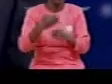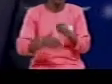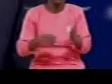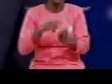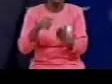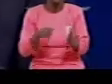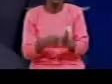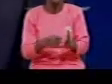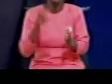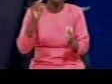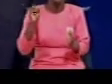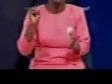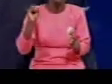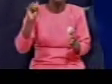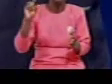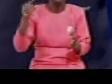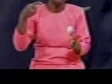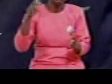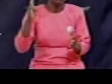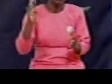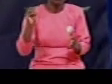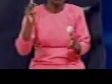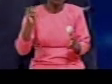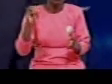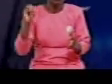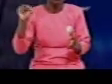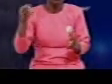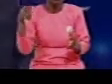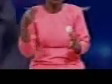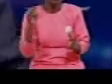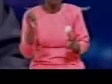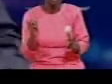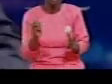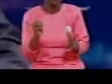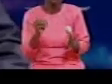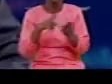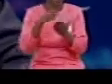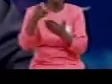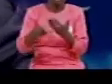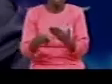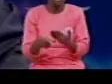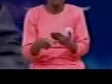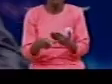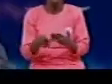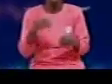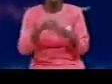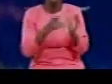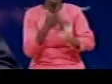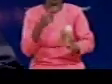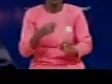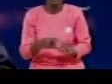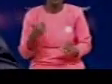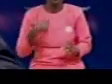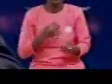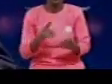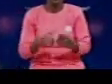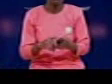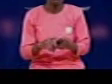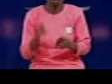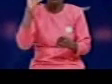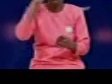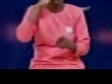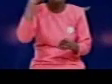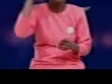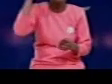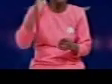something special globally this time in the name of Jesus Christ. We want to seek the face of the Lord concerning the truth